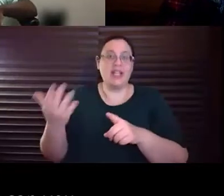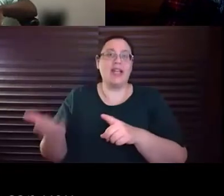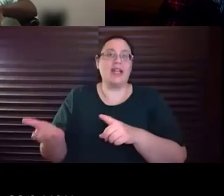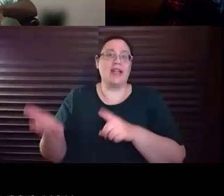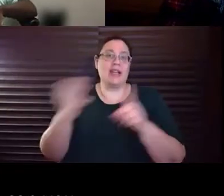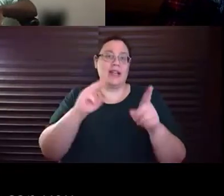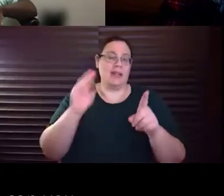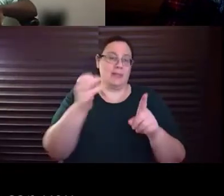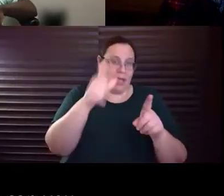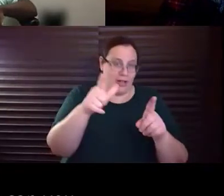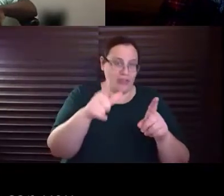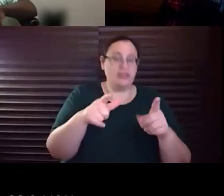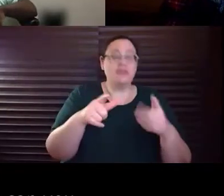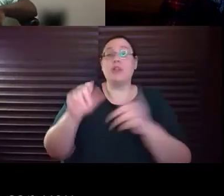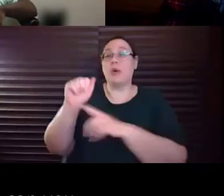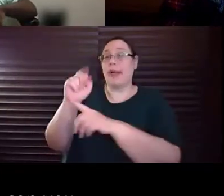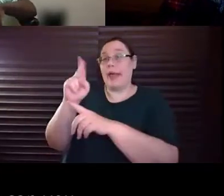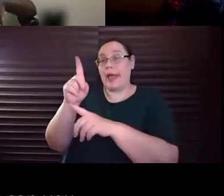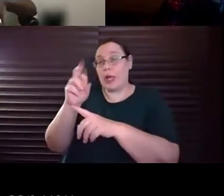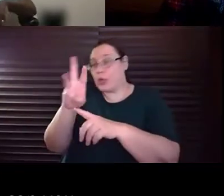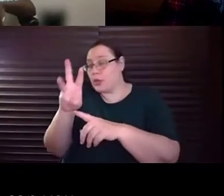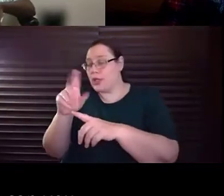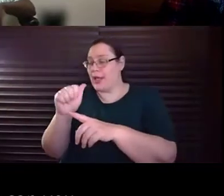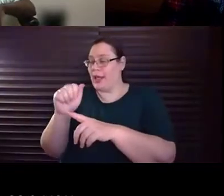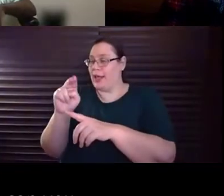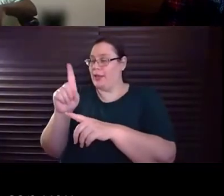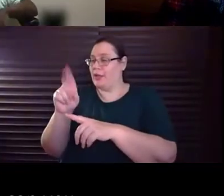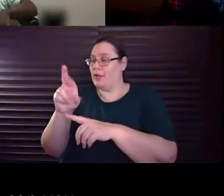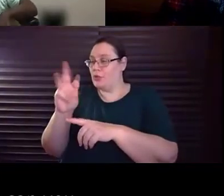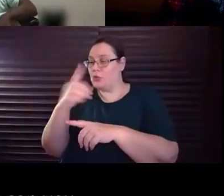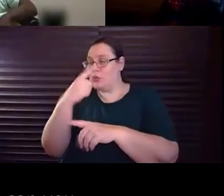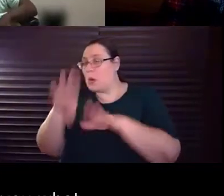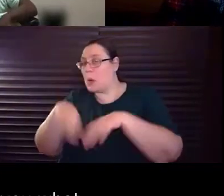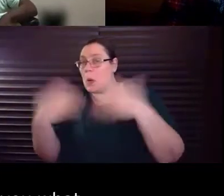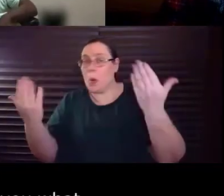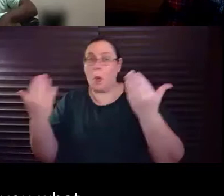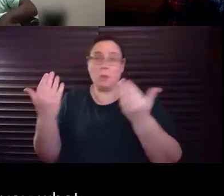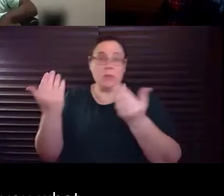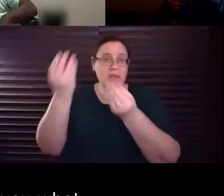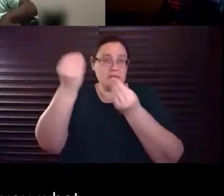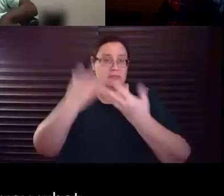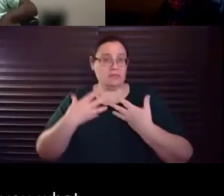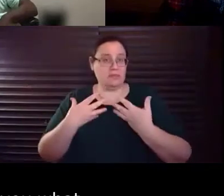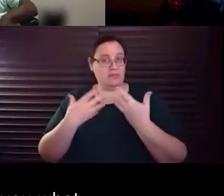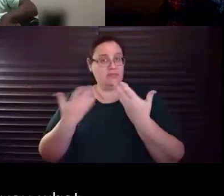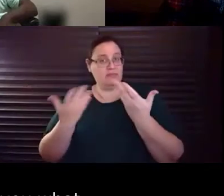Michael. So, Andrew, can you start us off and tell us about